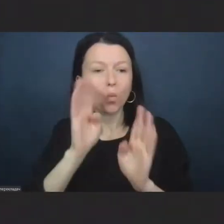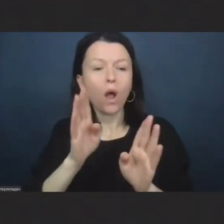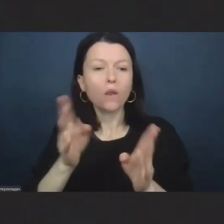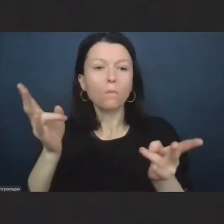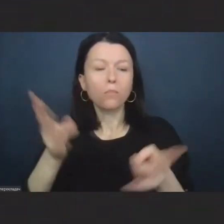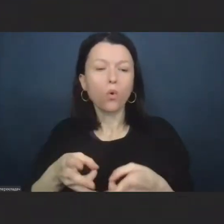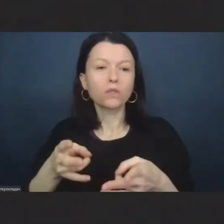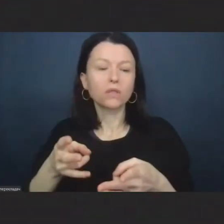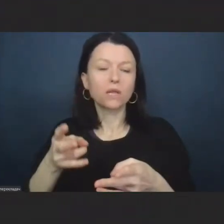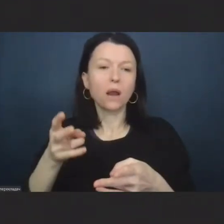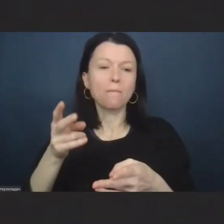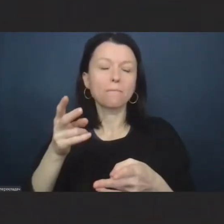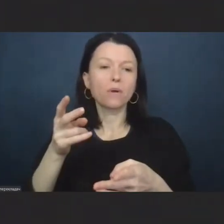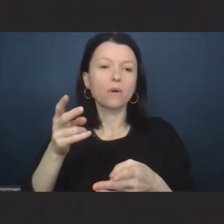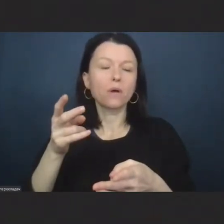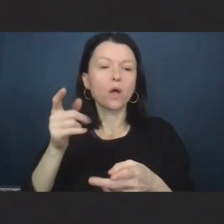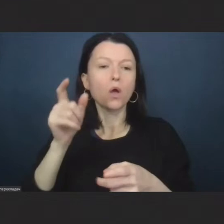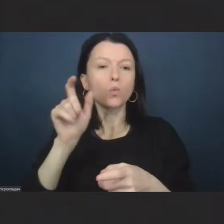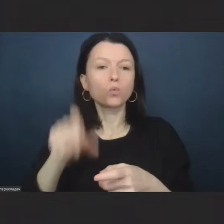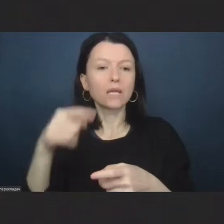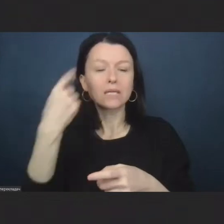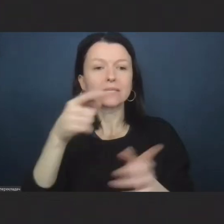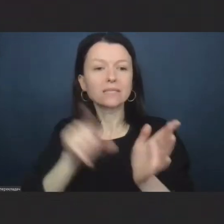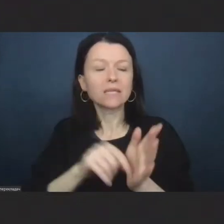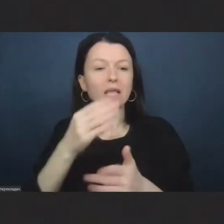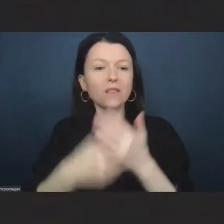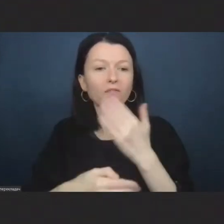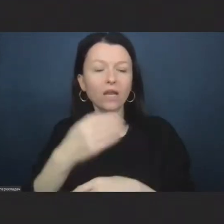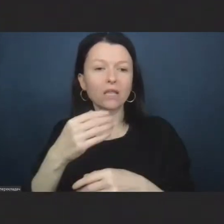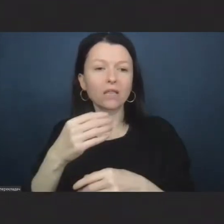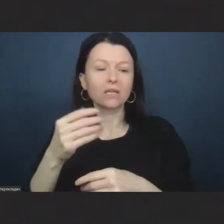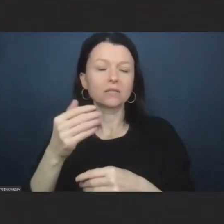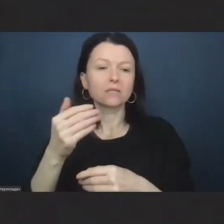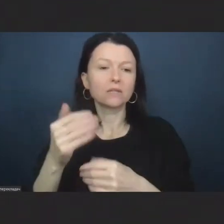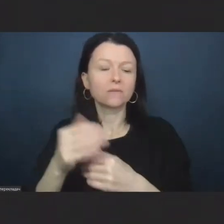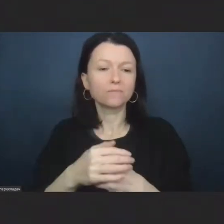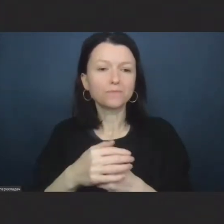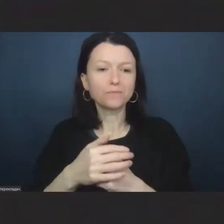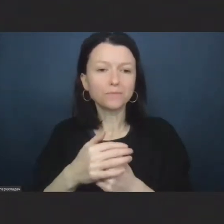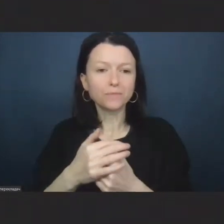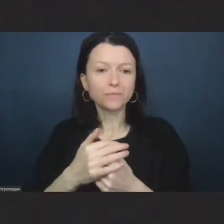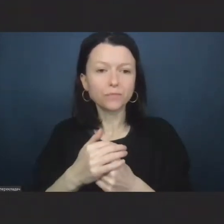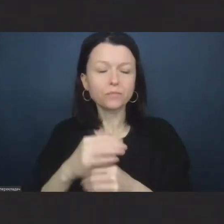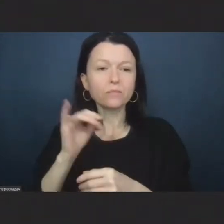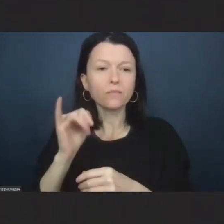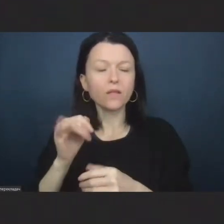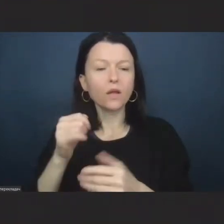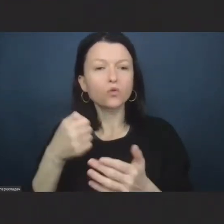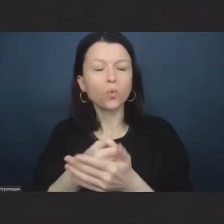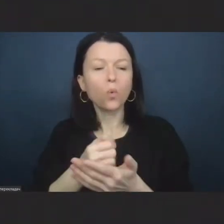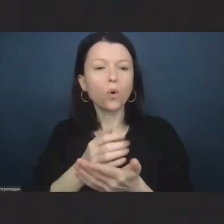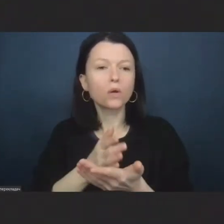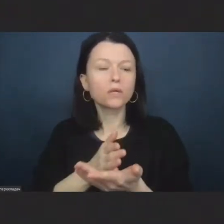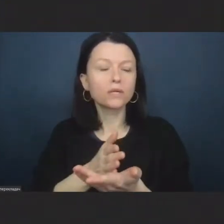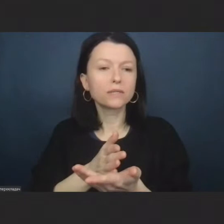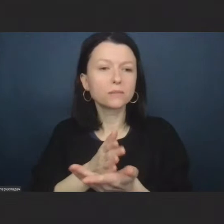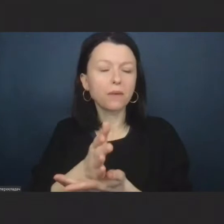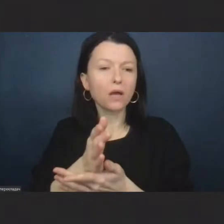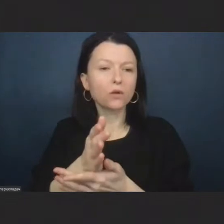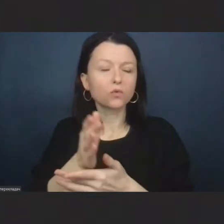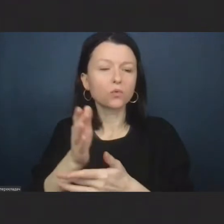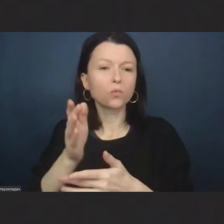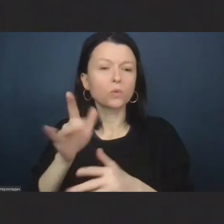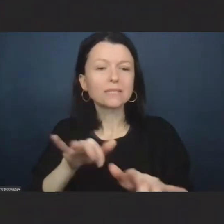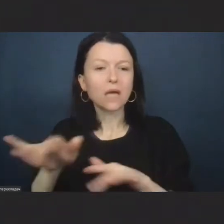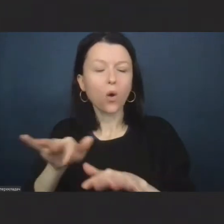job conditions and employment through the prism of reasonable adaptation. And it